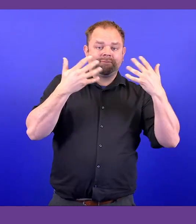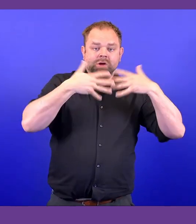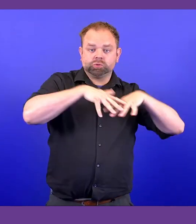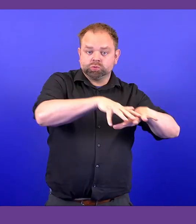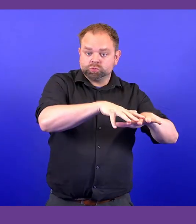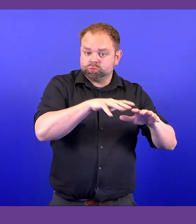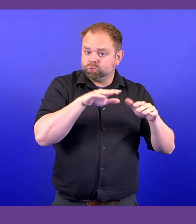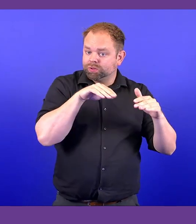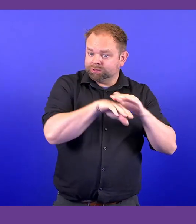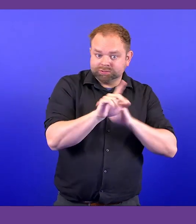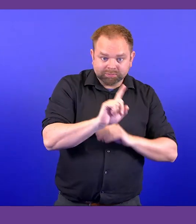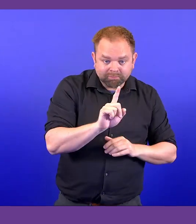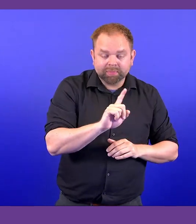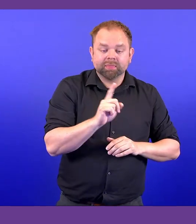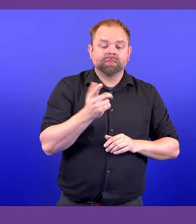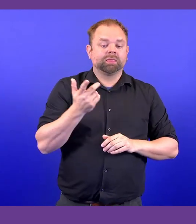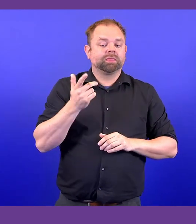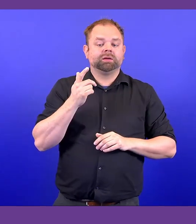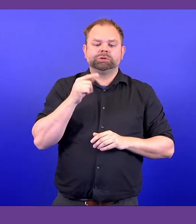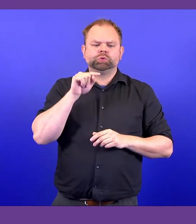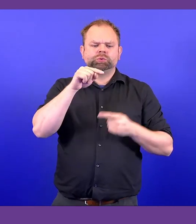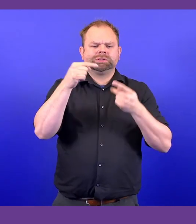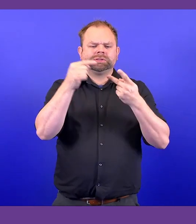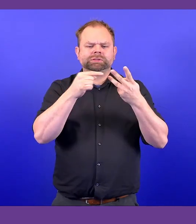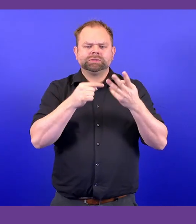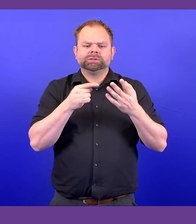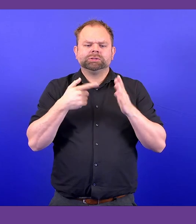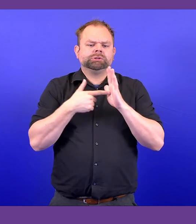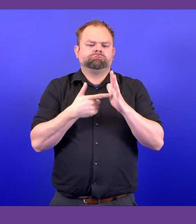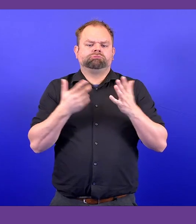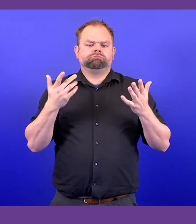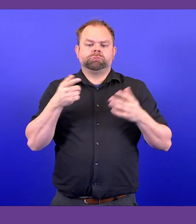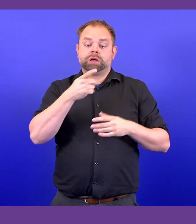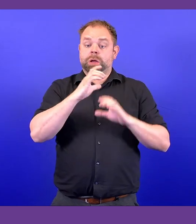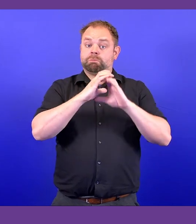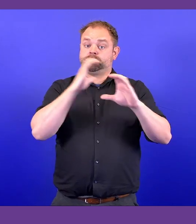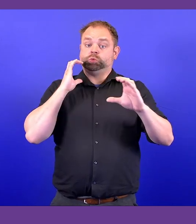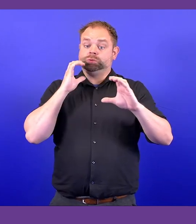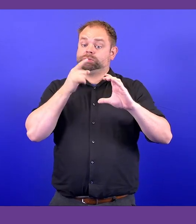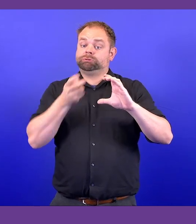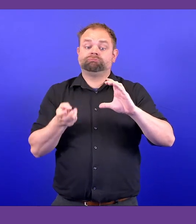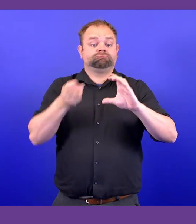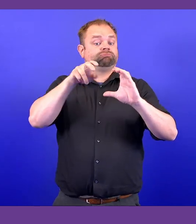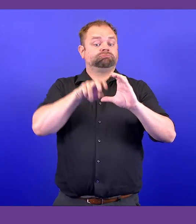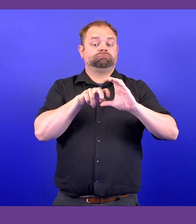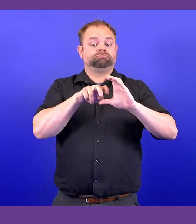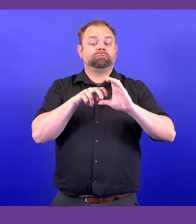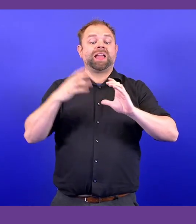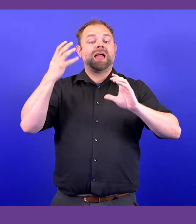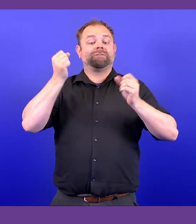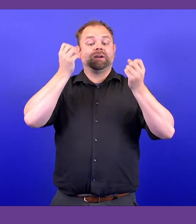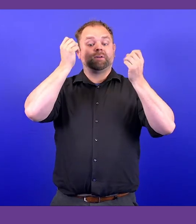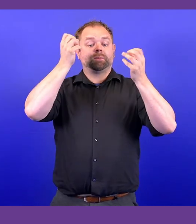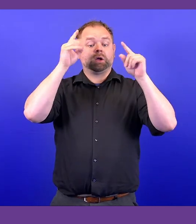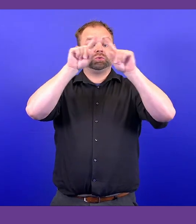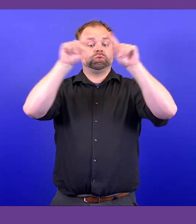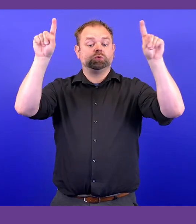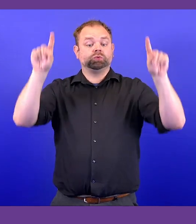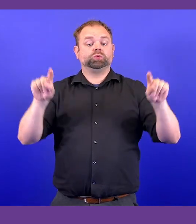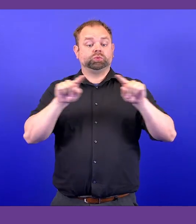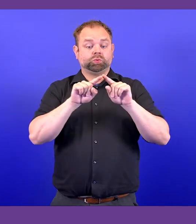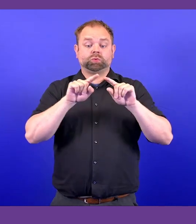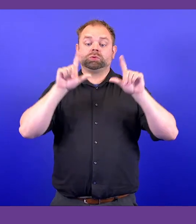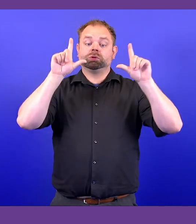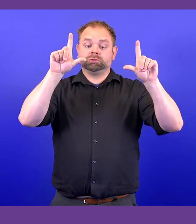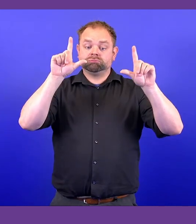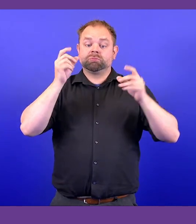still not taken for granted. So I liked Anne-Laure's formulation of a work in progress, and I think this is very